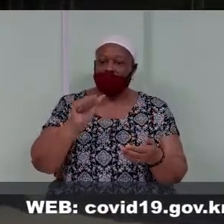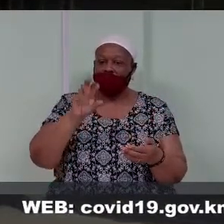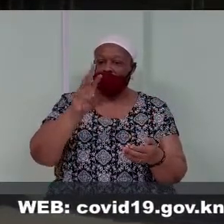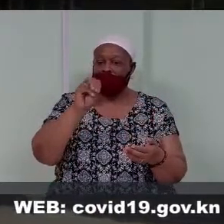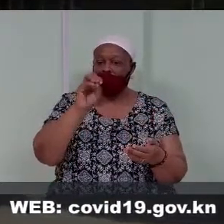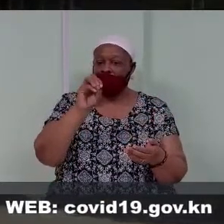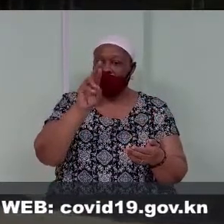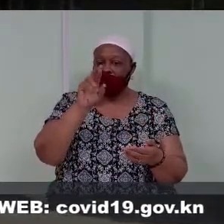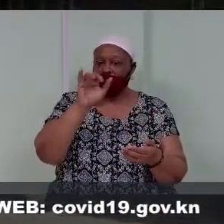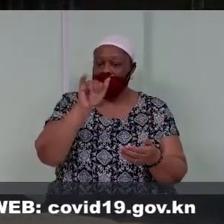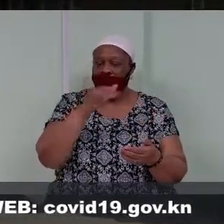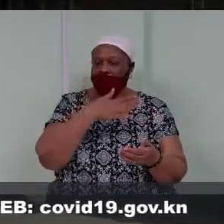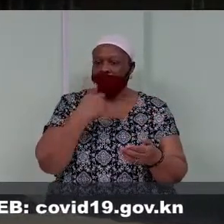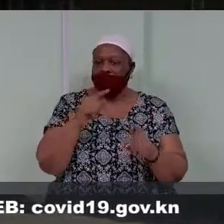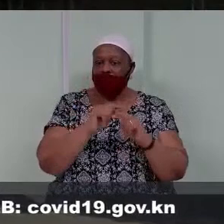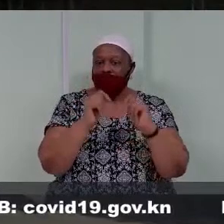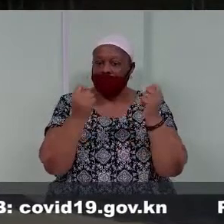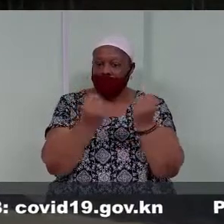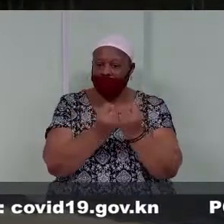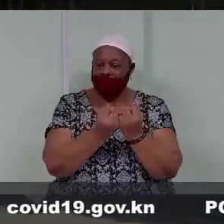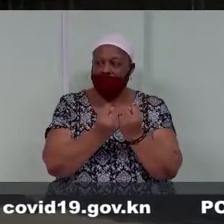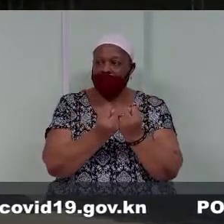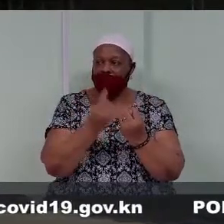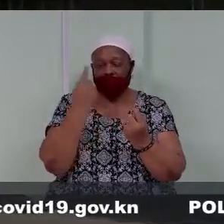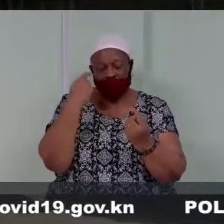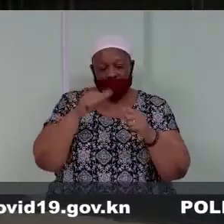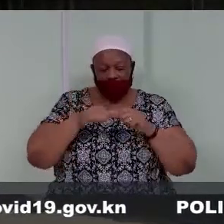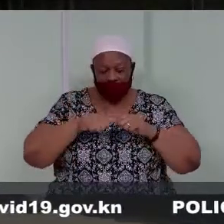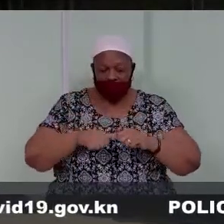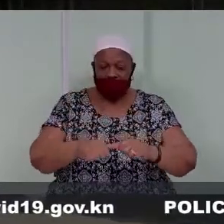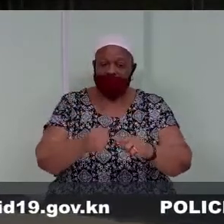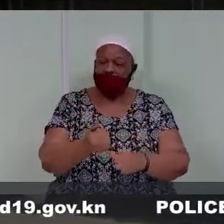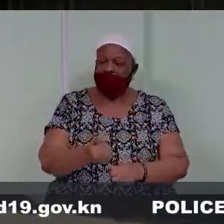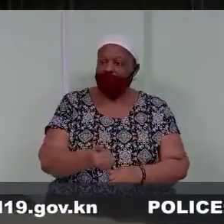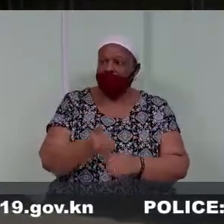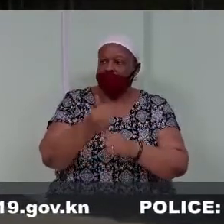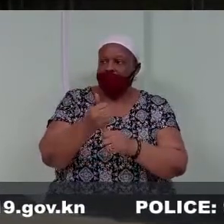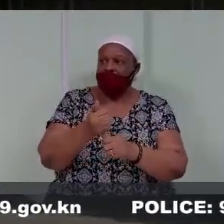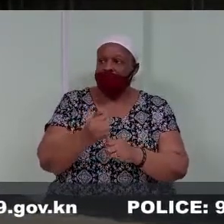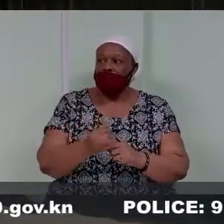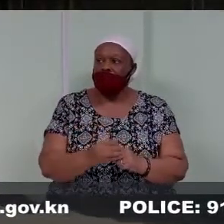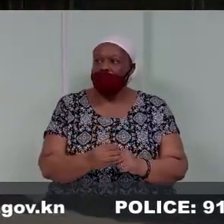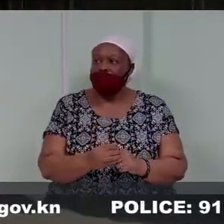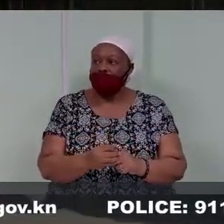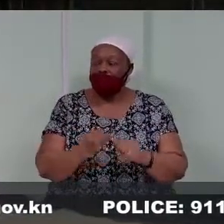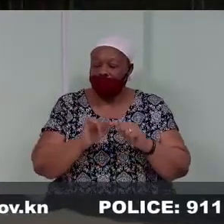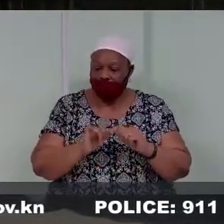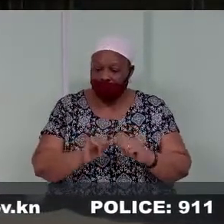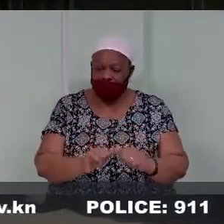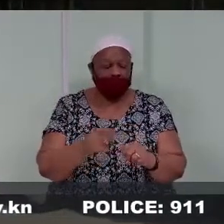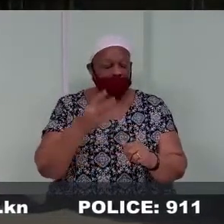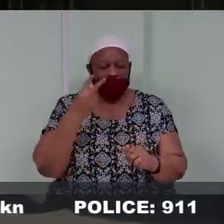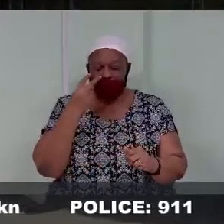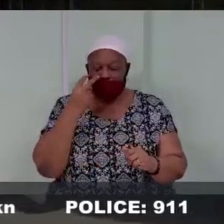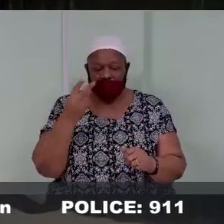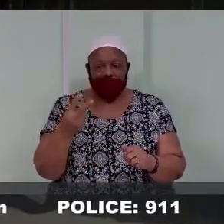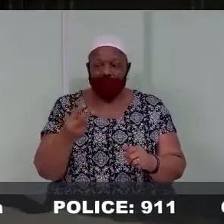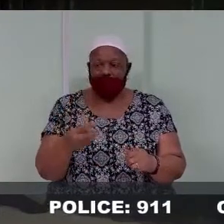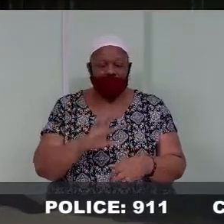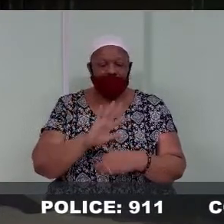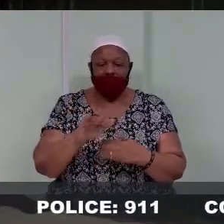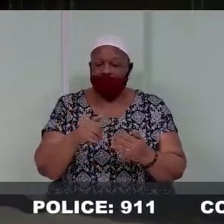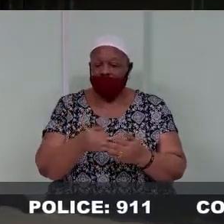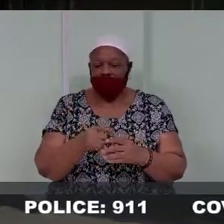Amory and his team for their continued support. We continue to see the